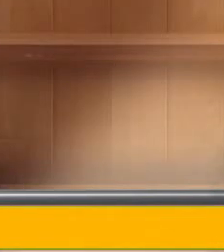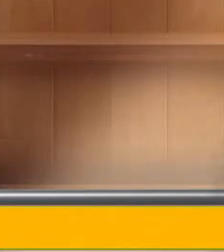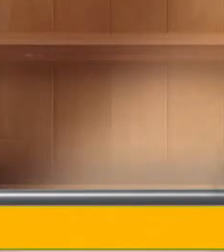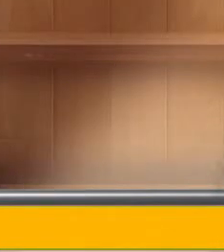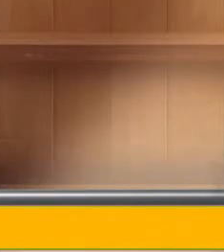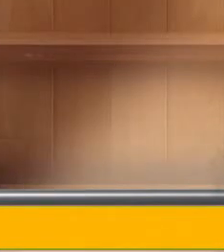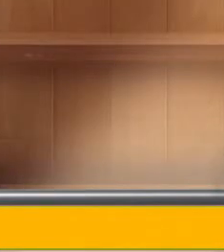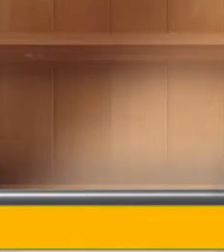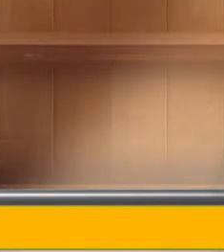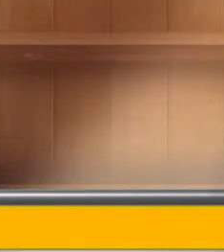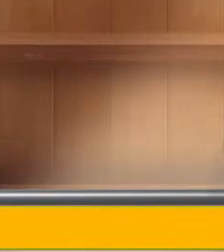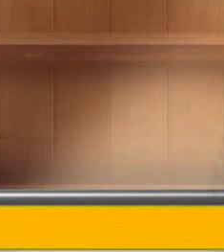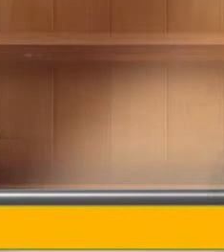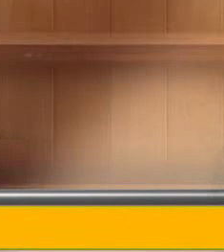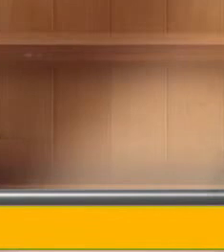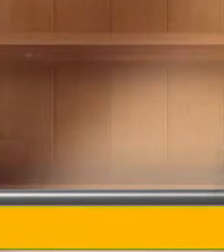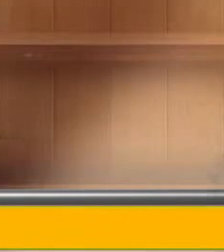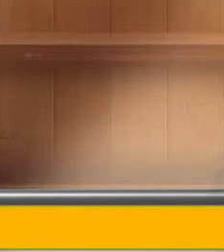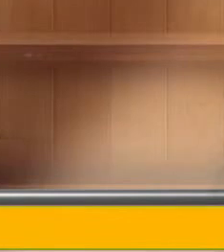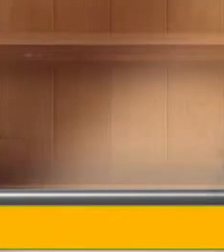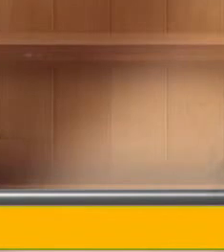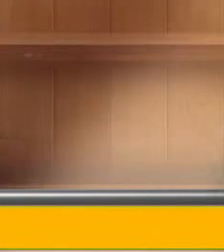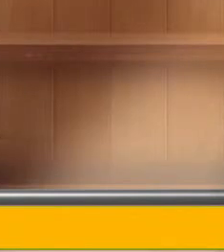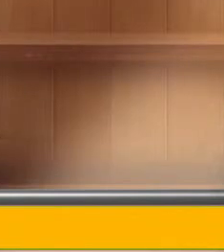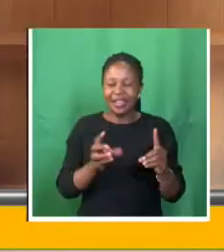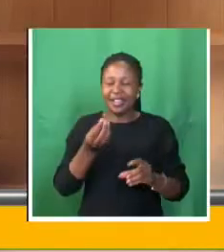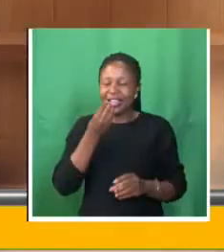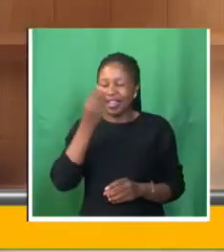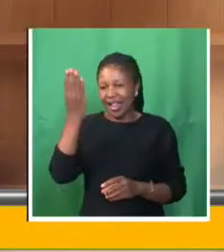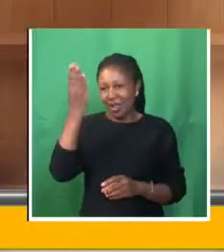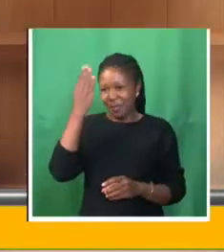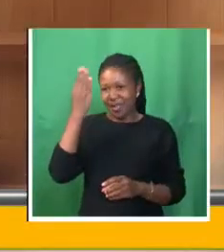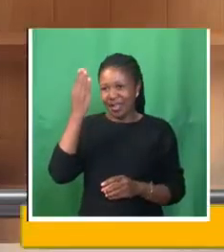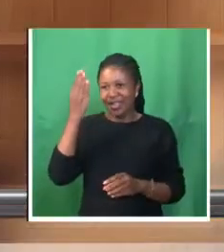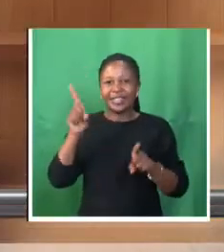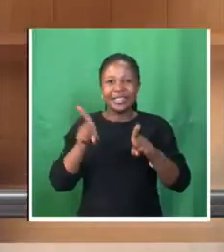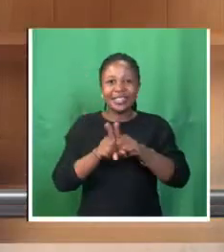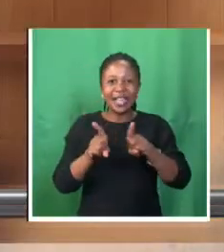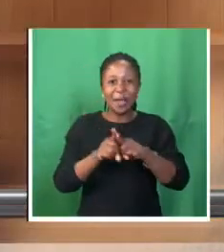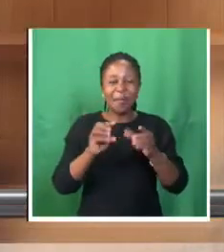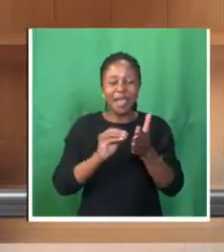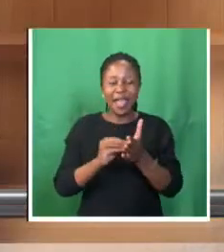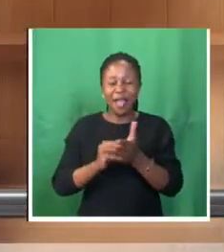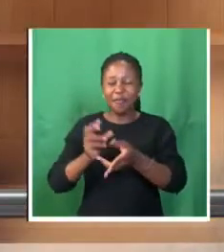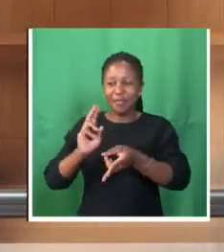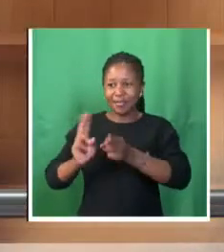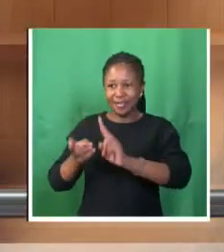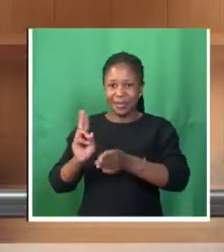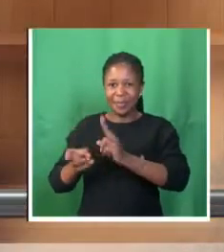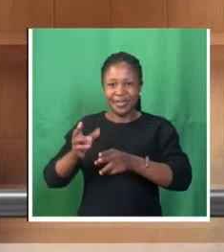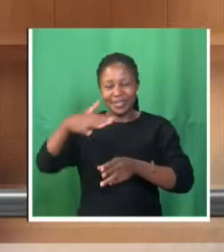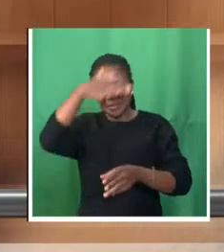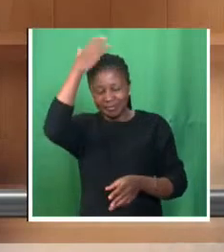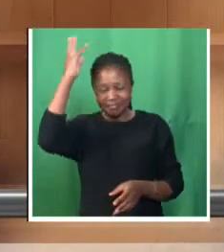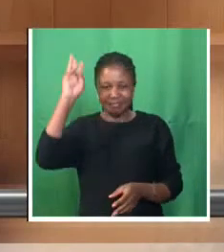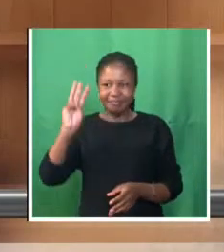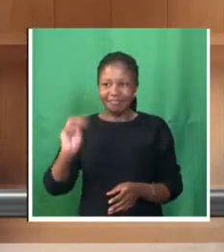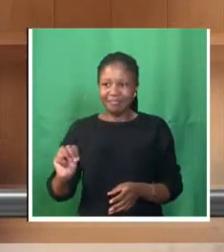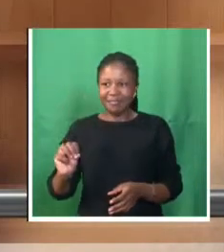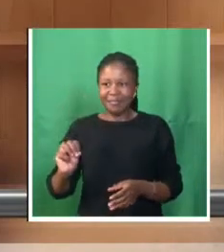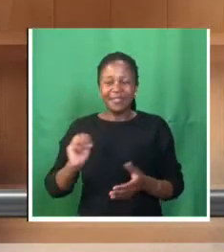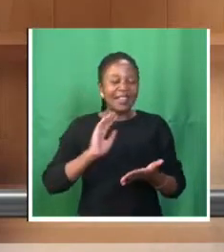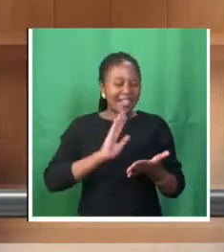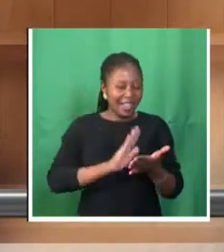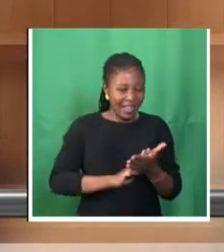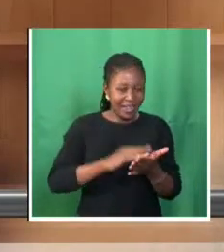Sicelo Dlamini. Also joining me in the studio are our sign language interpreters, Nompumelelo Hadebe and